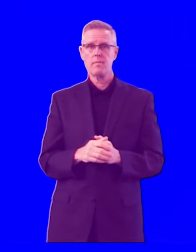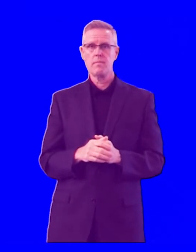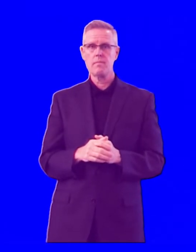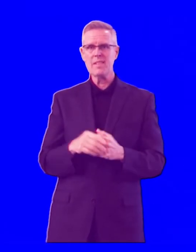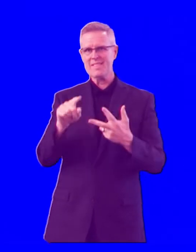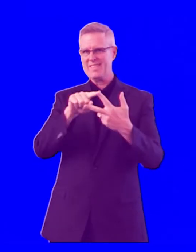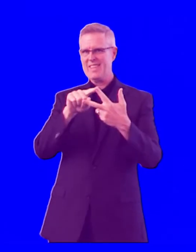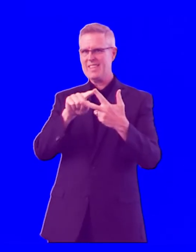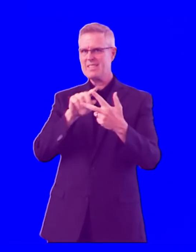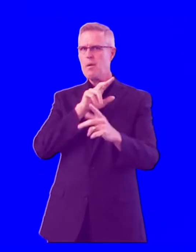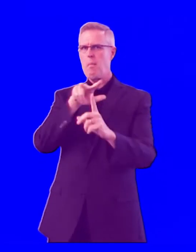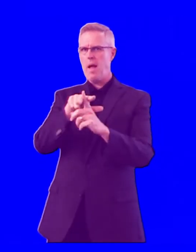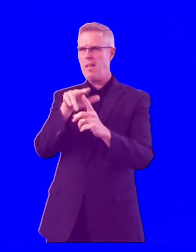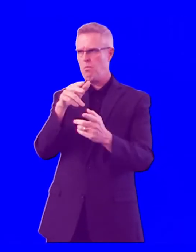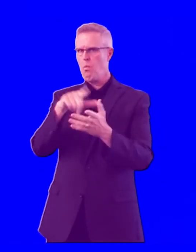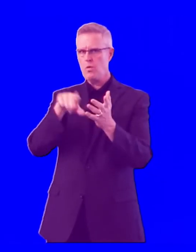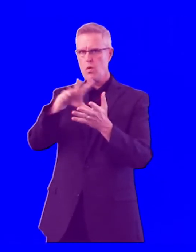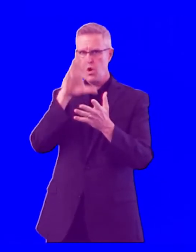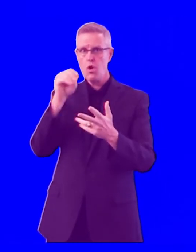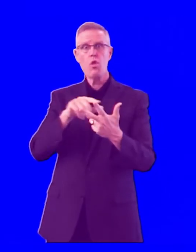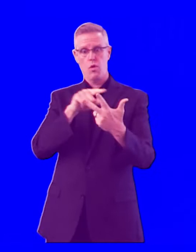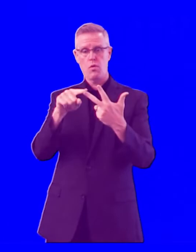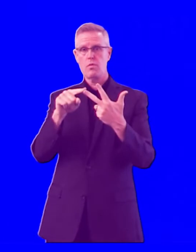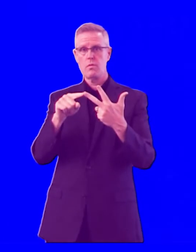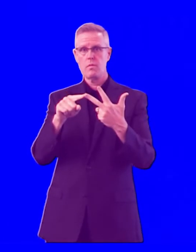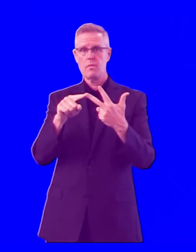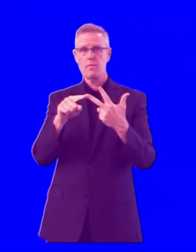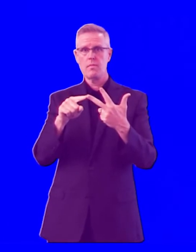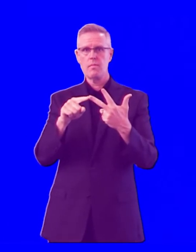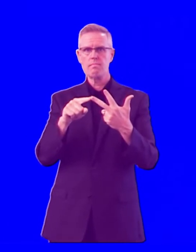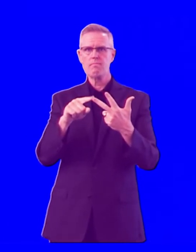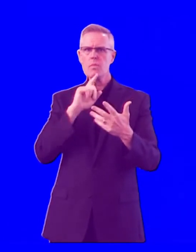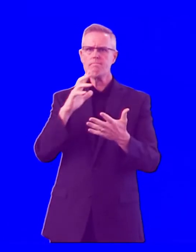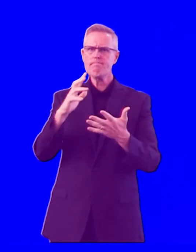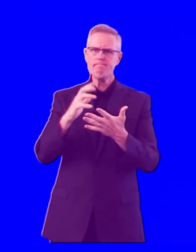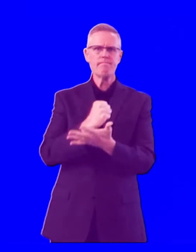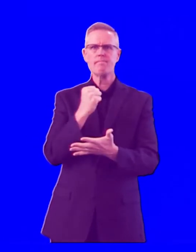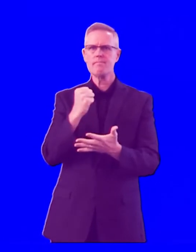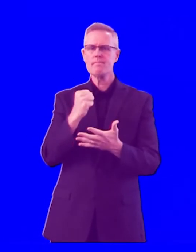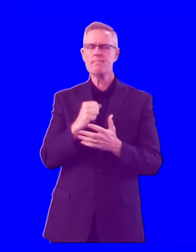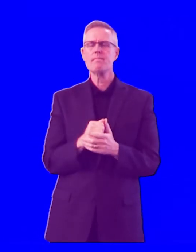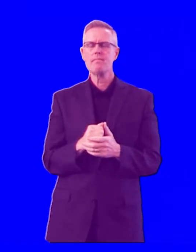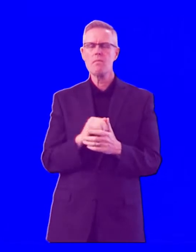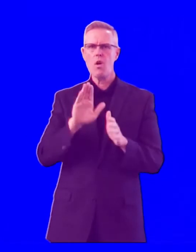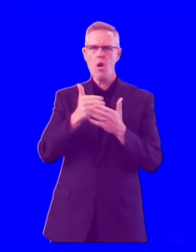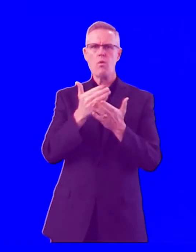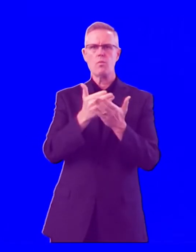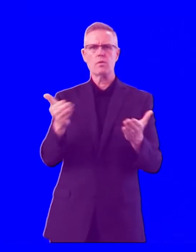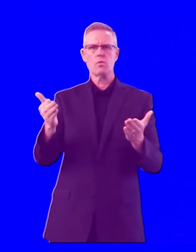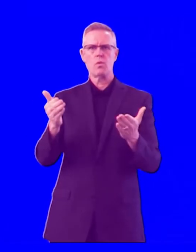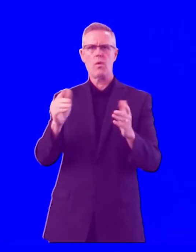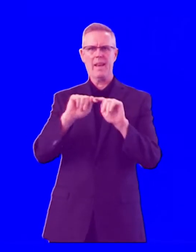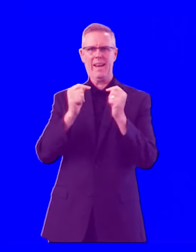That's the second thing. The third thing that I want you to do is take advantage of all of the resources that